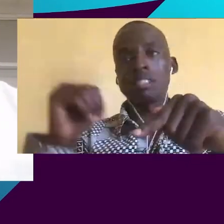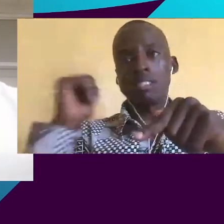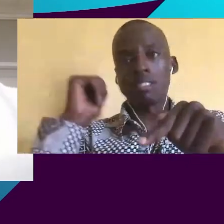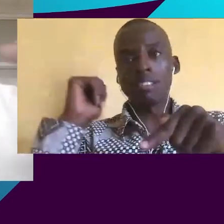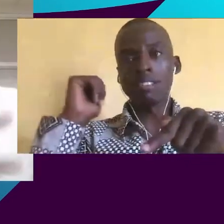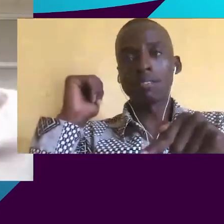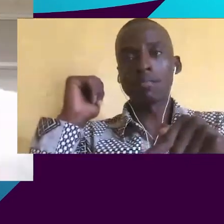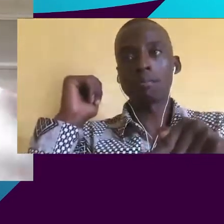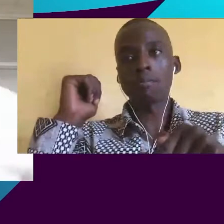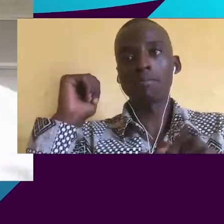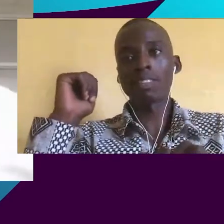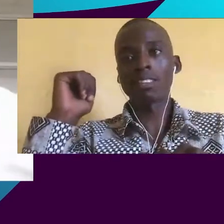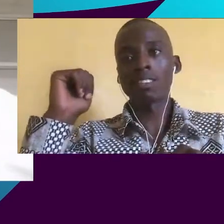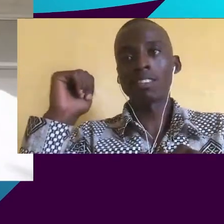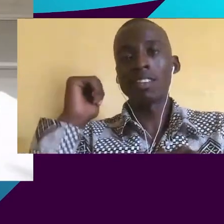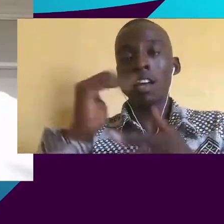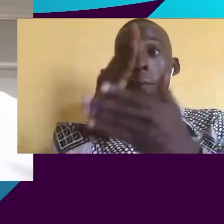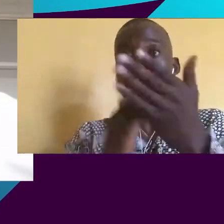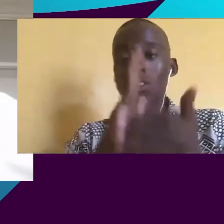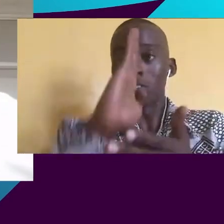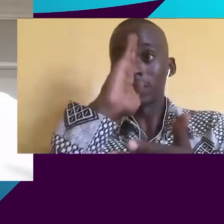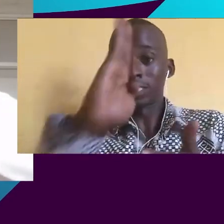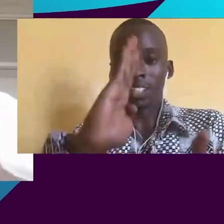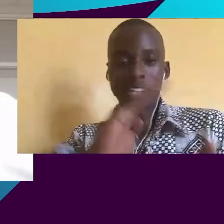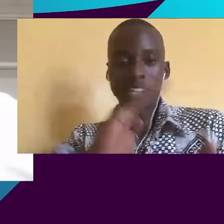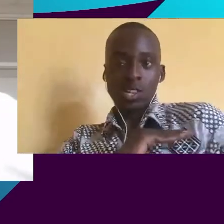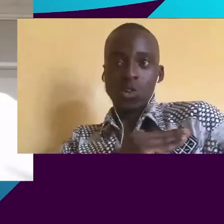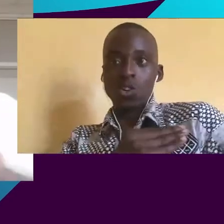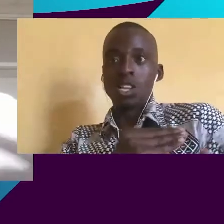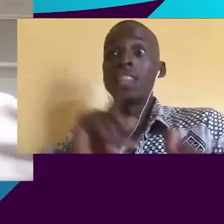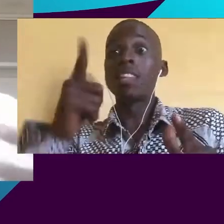I'm part of a Sunday League football team. All right.